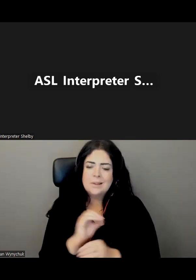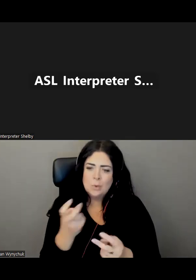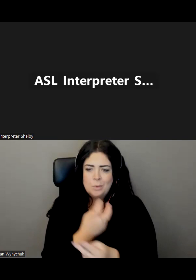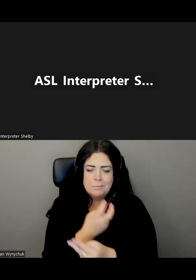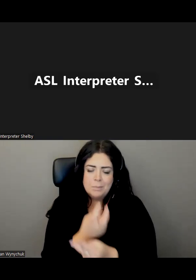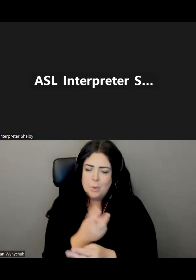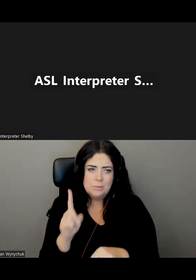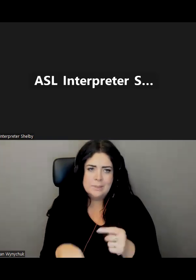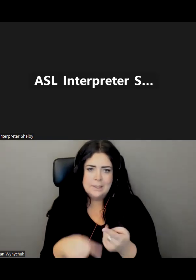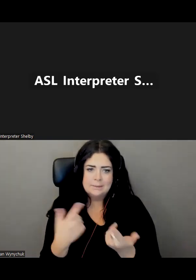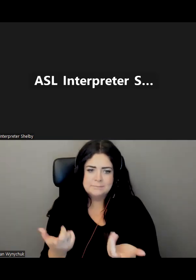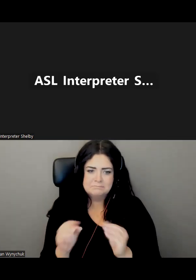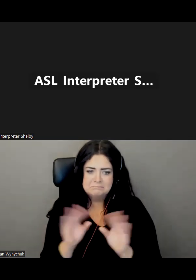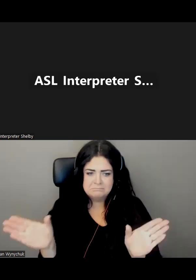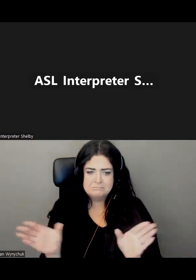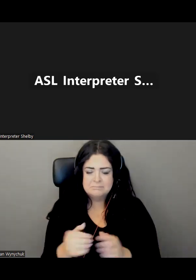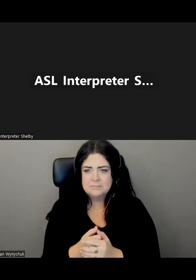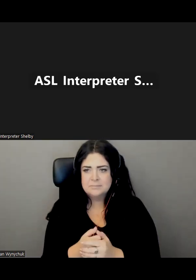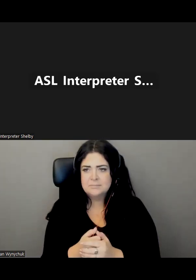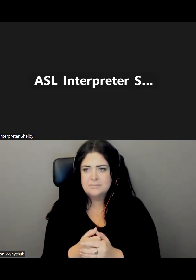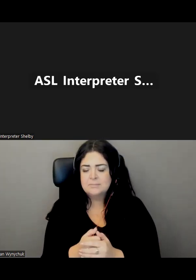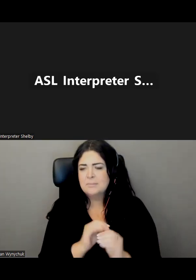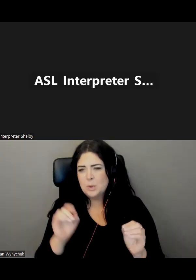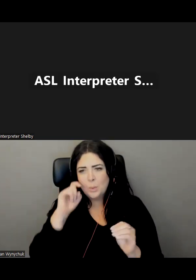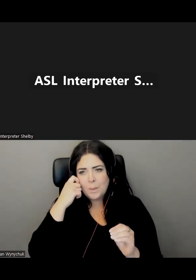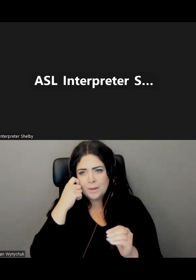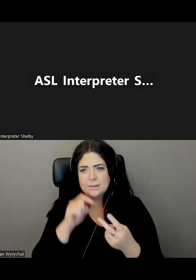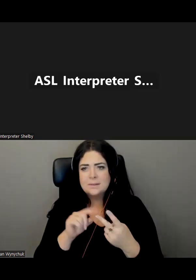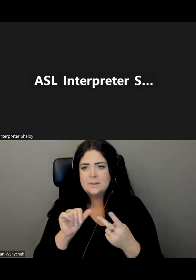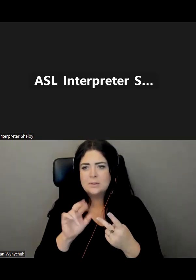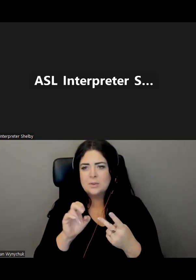things like that in there. But just, yeah, I'd avoid the onions, the